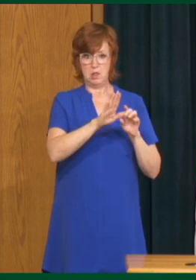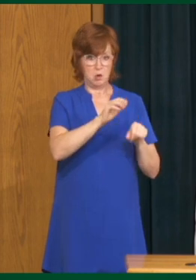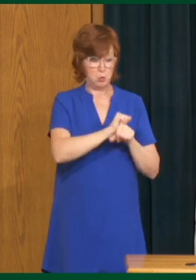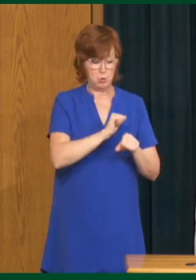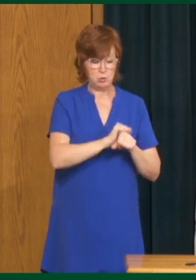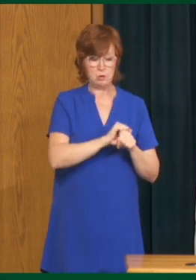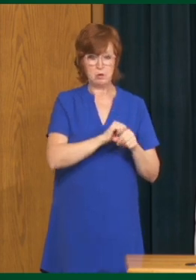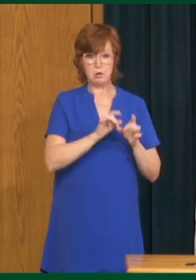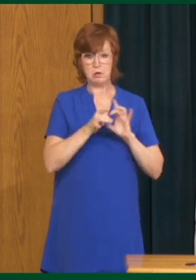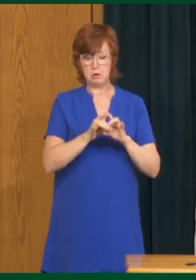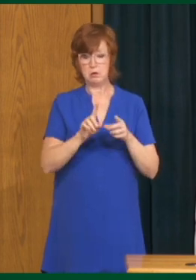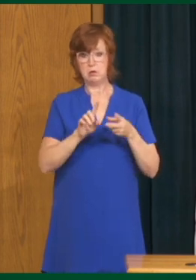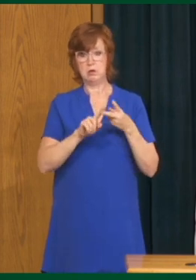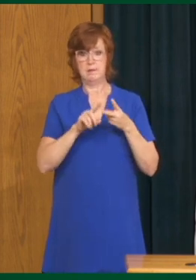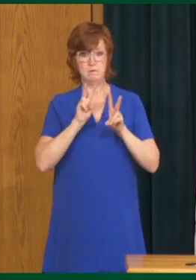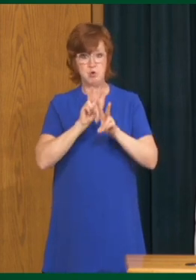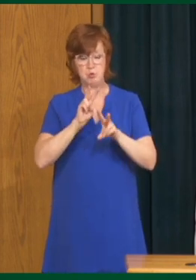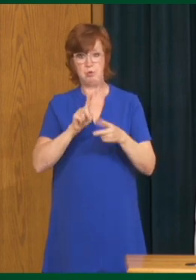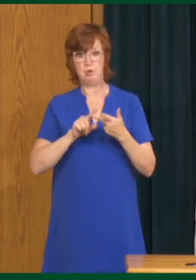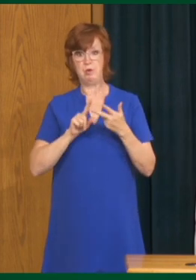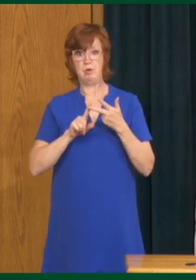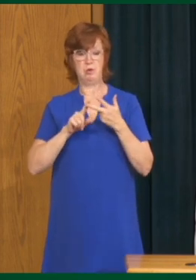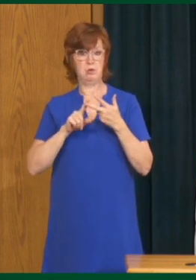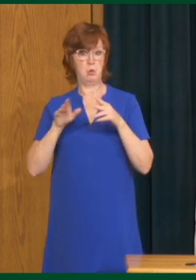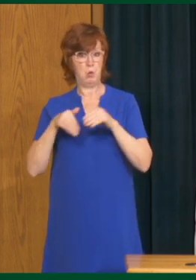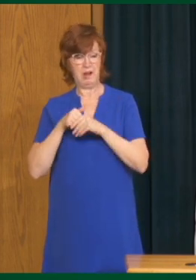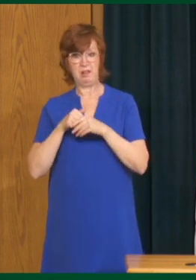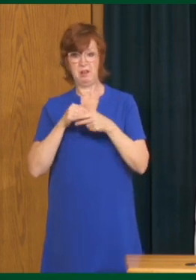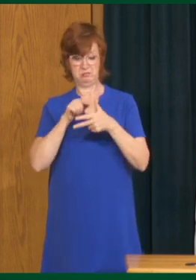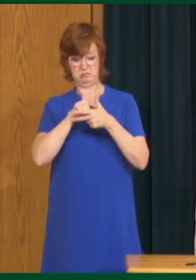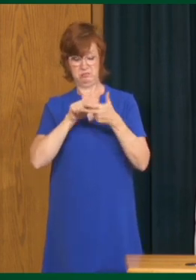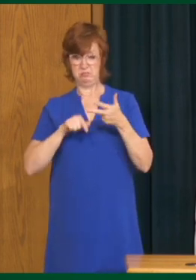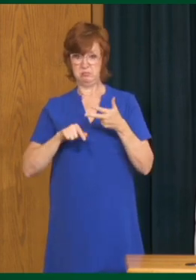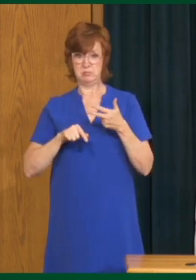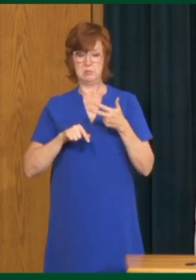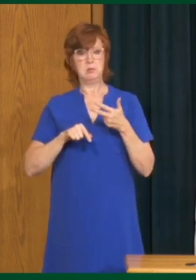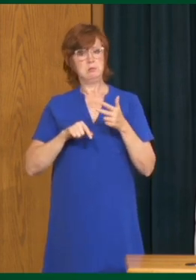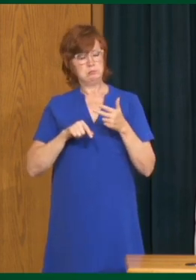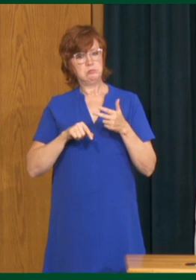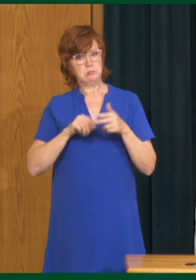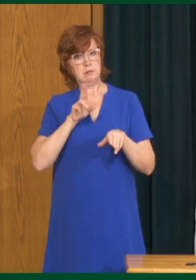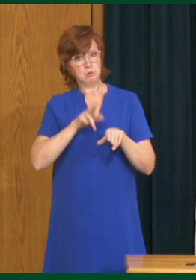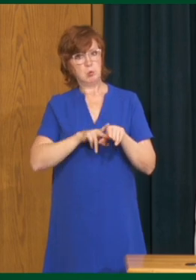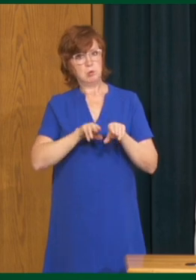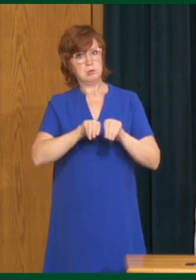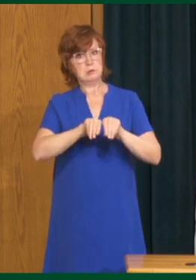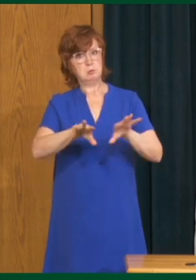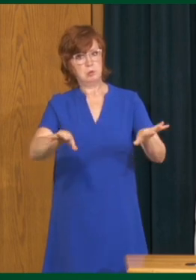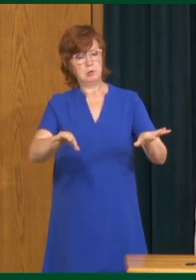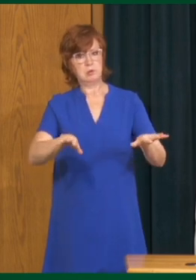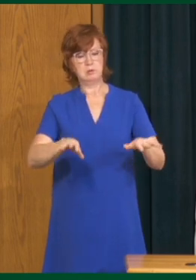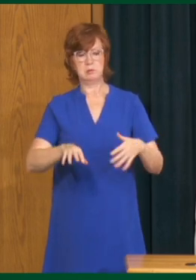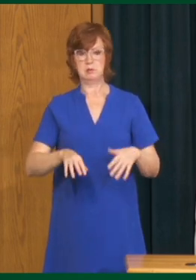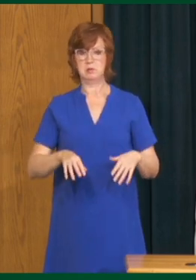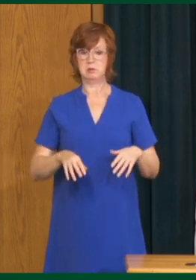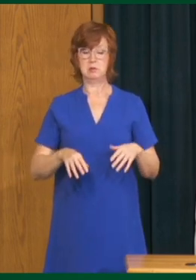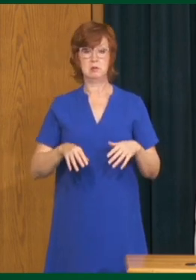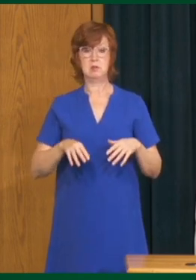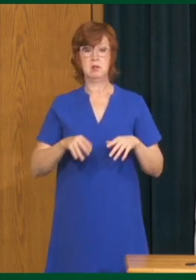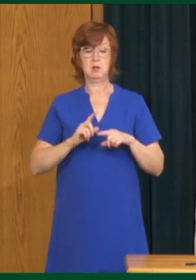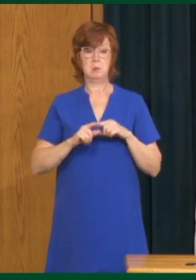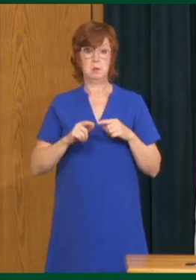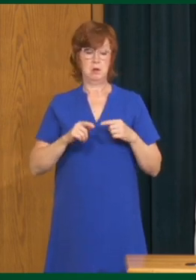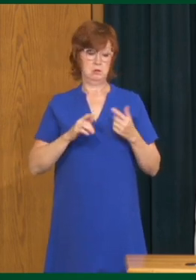cause transmission, because obviously you should not attend any gathering if you're symptomatic, but sometimes people can have very mild symptoms or be